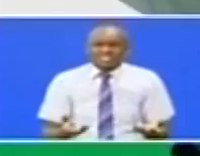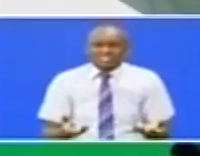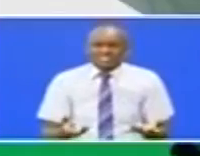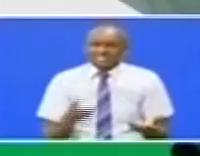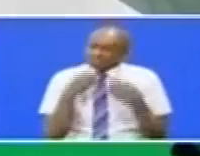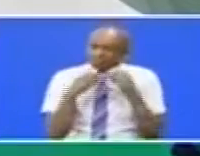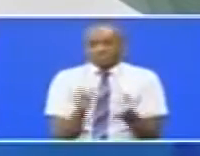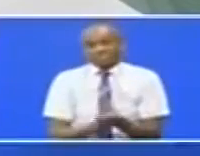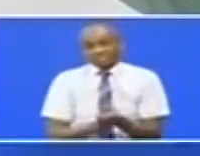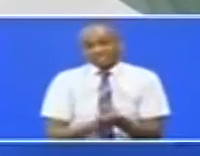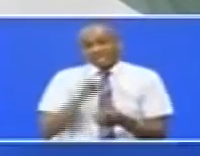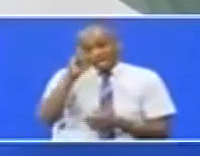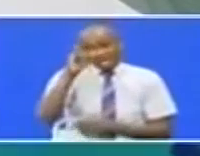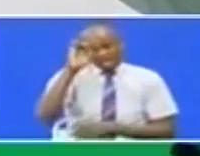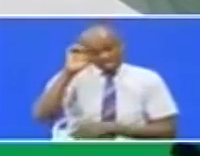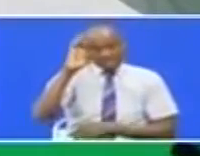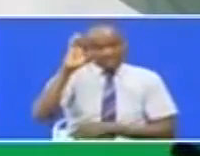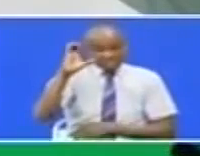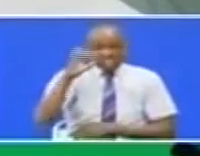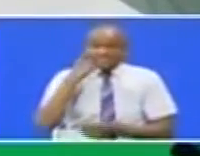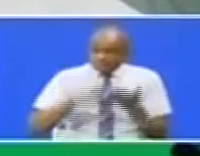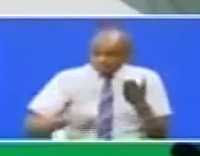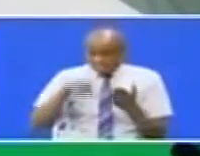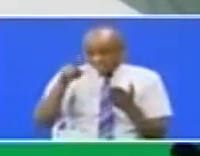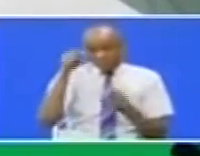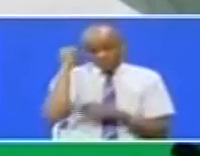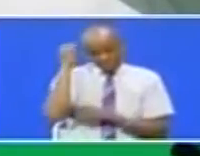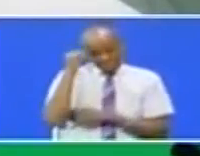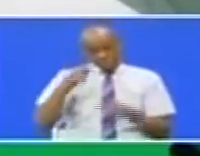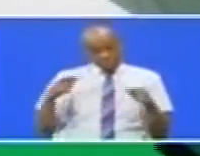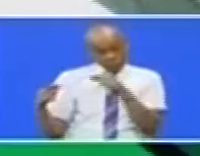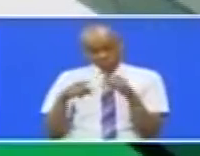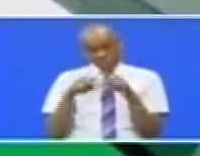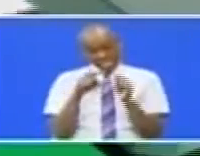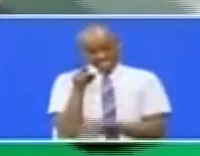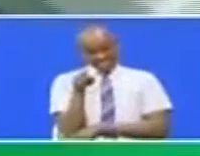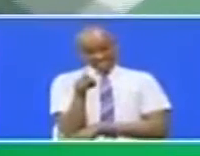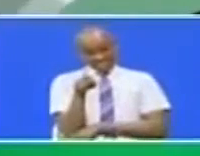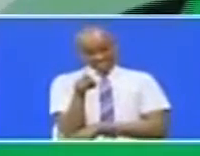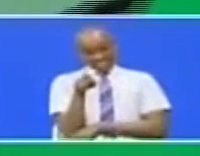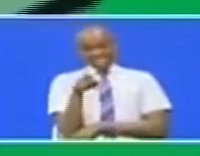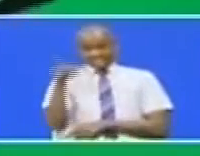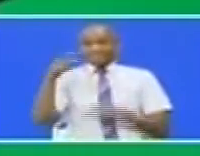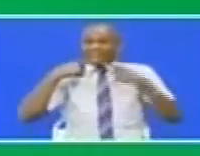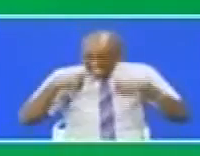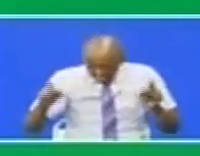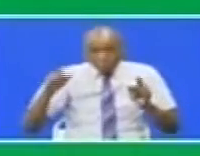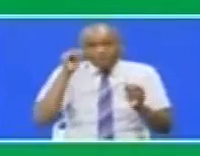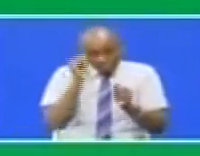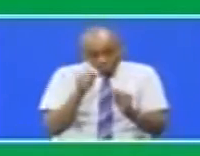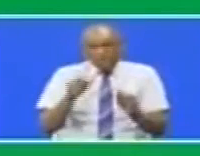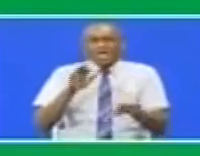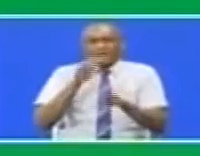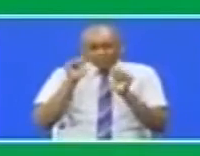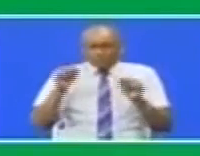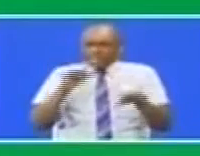going to lose. IEBC is caught up in the political war of words, despite announcing plans to sanitize